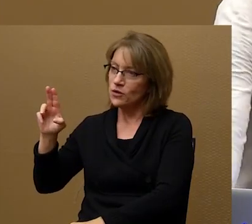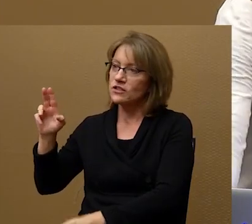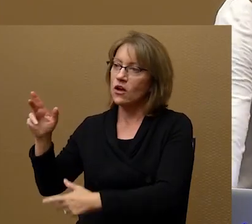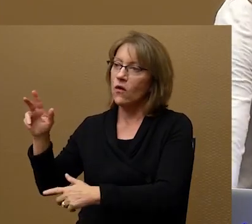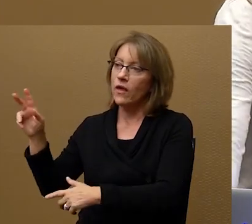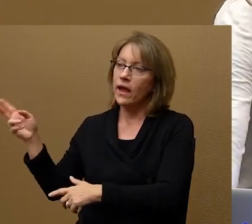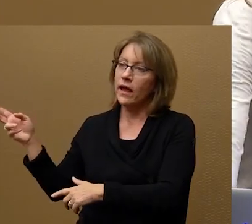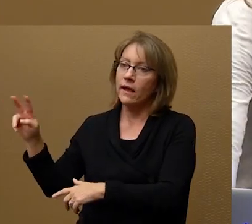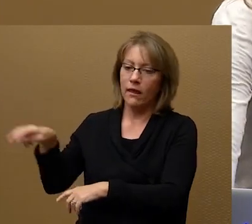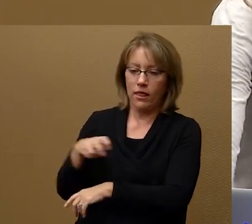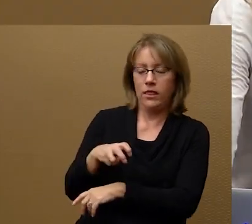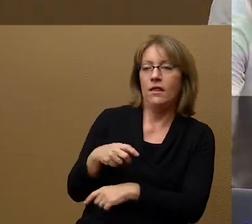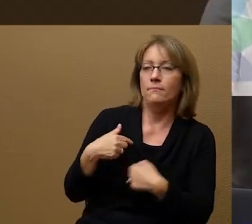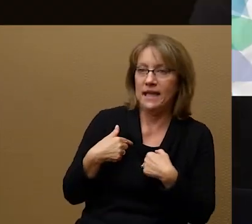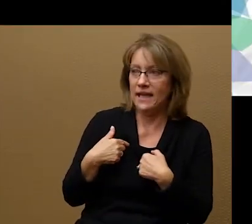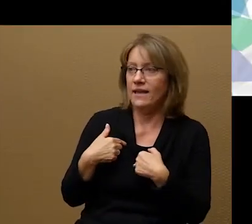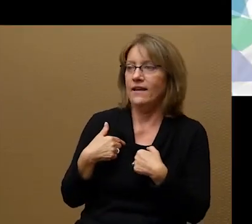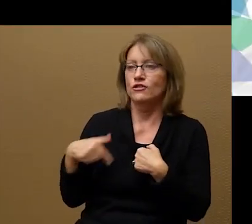of things about me.